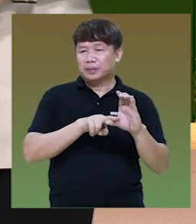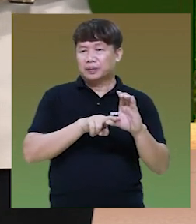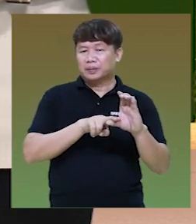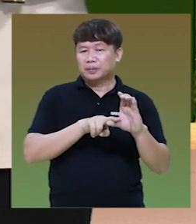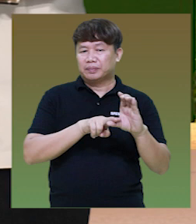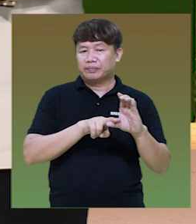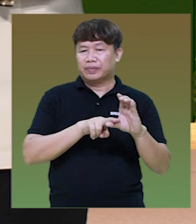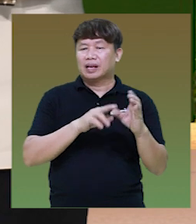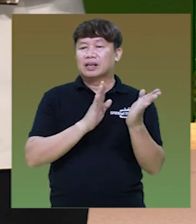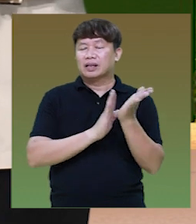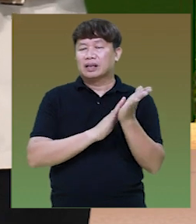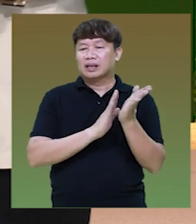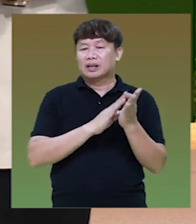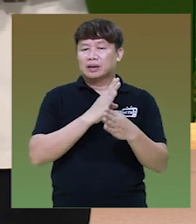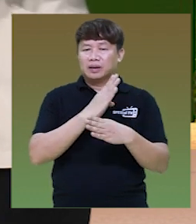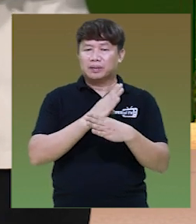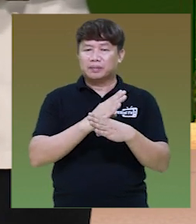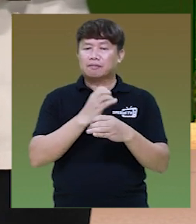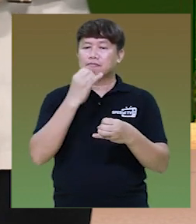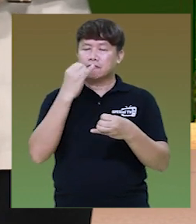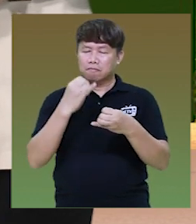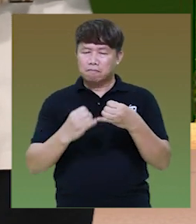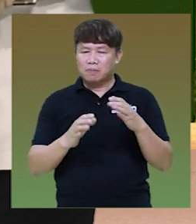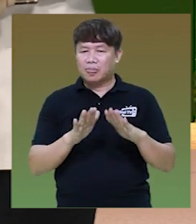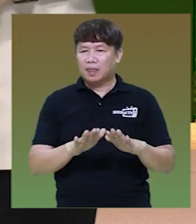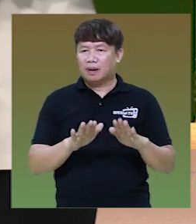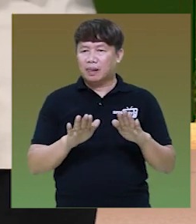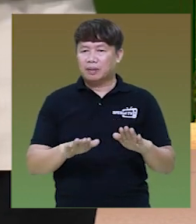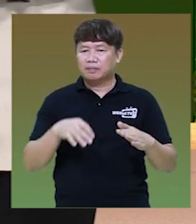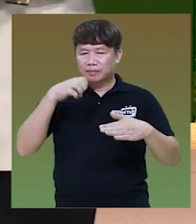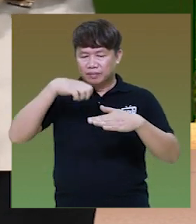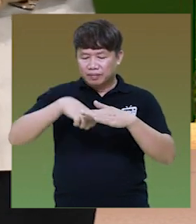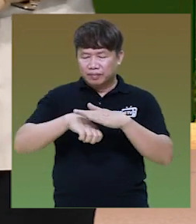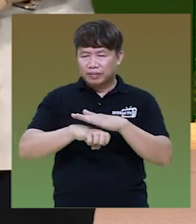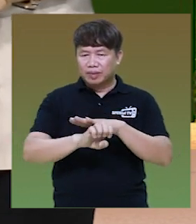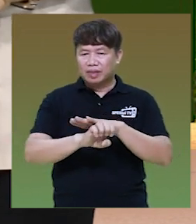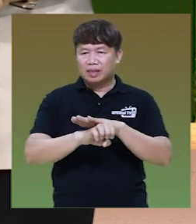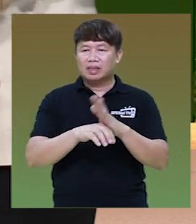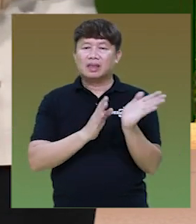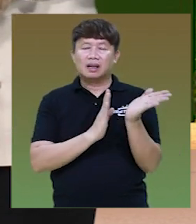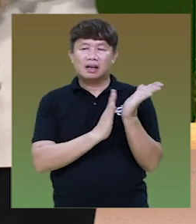bus. Last, the children entered the school.